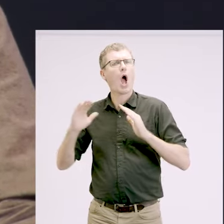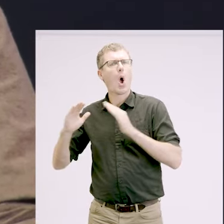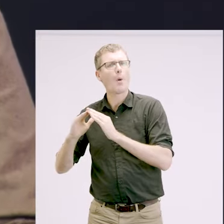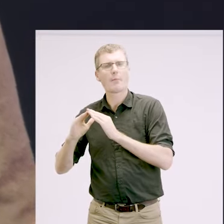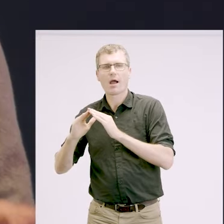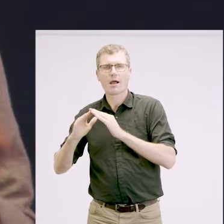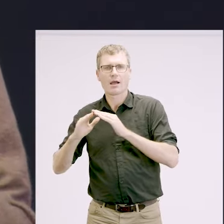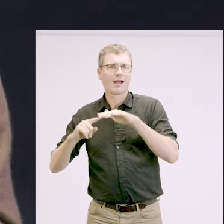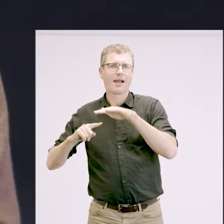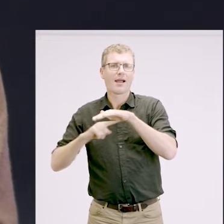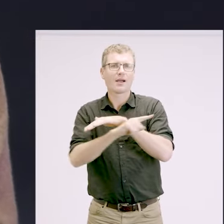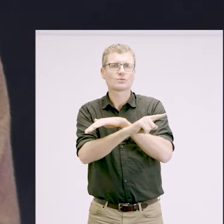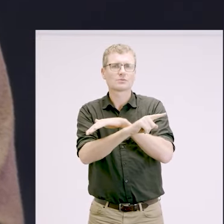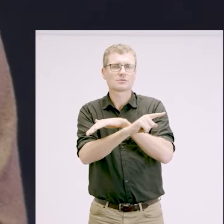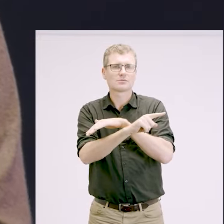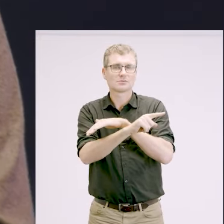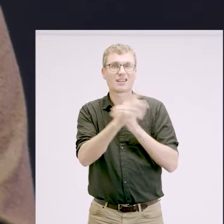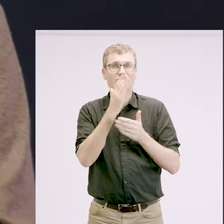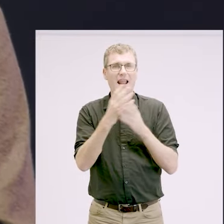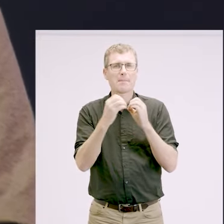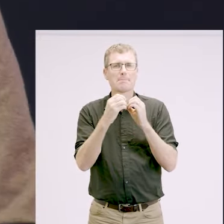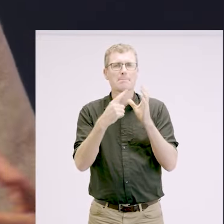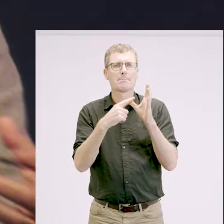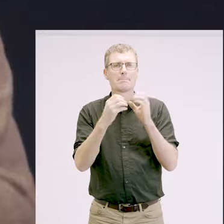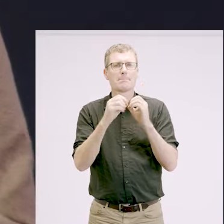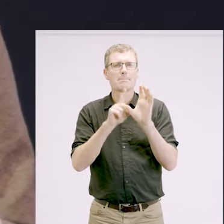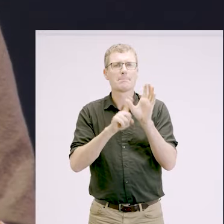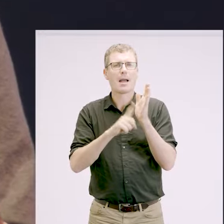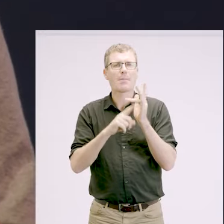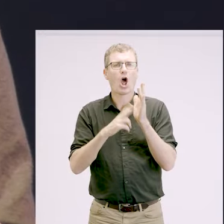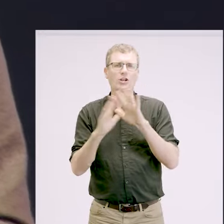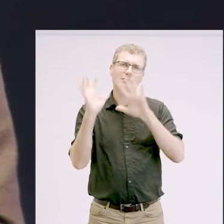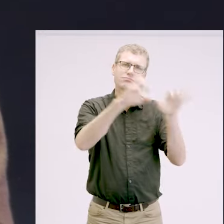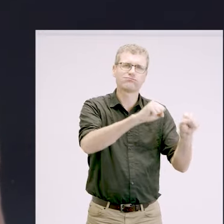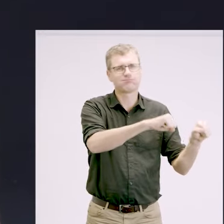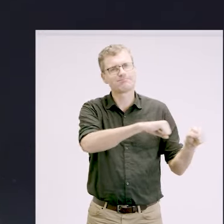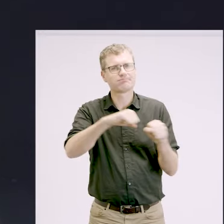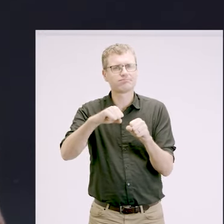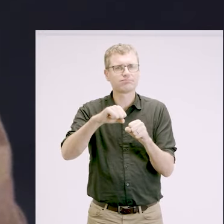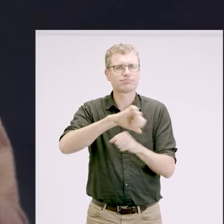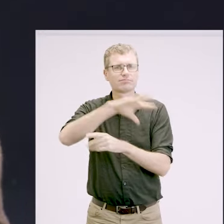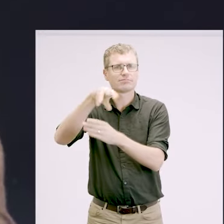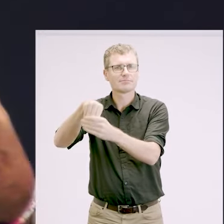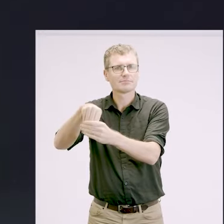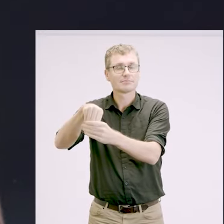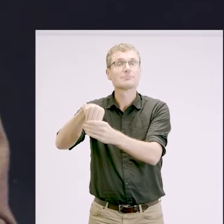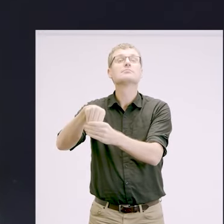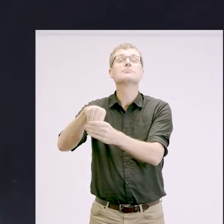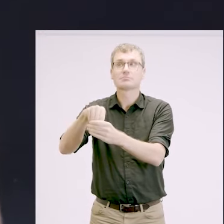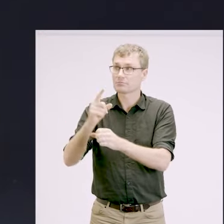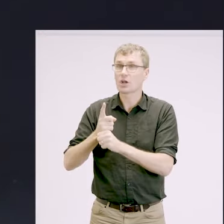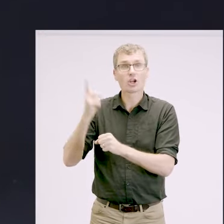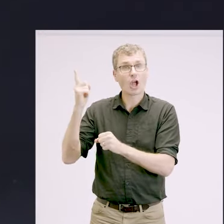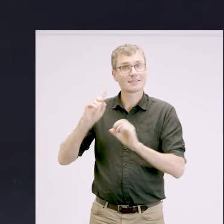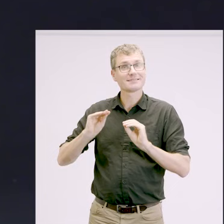exile, right? The people of Israel in the book of Daniel have been taken captive by Babylon. And in the middle of that